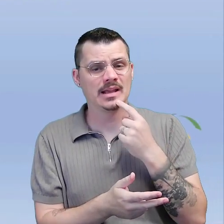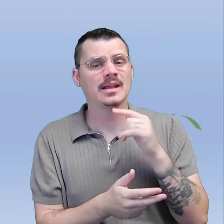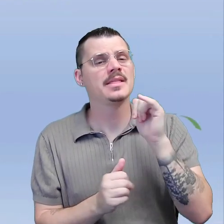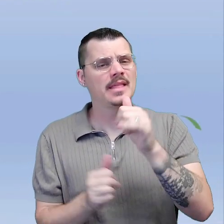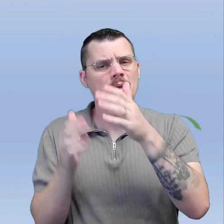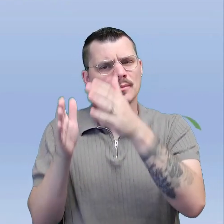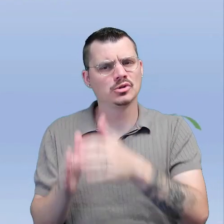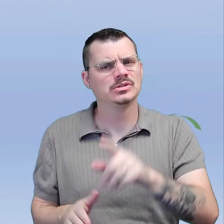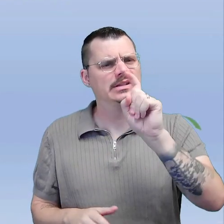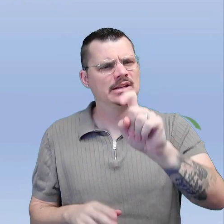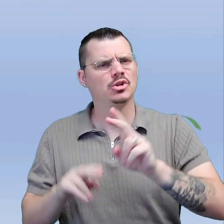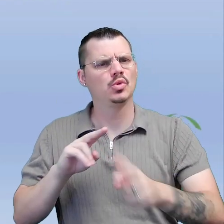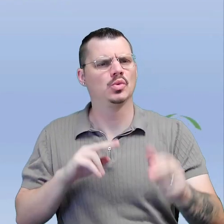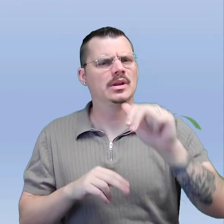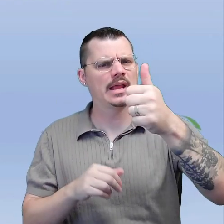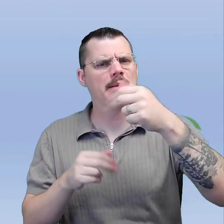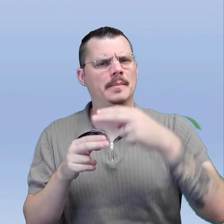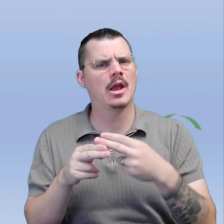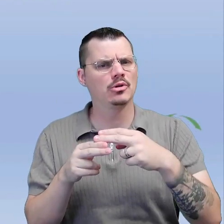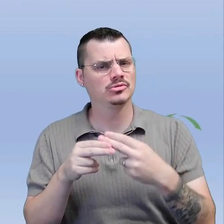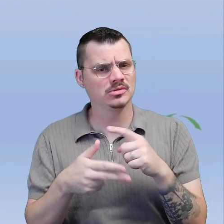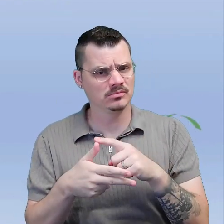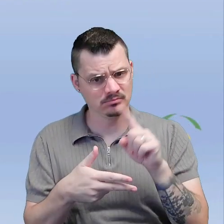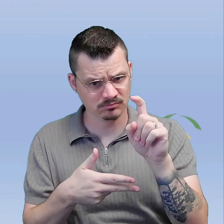this person needs to lose 10 pounds.